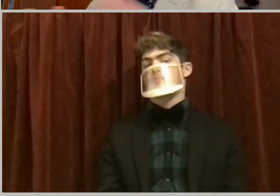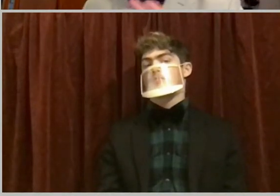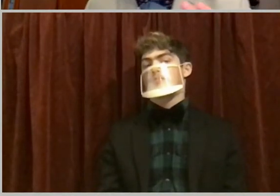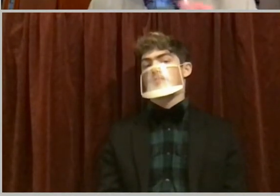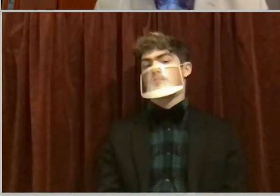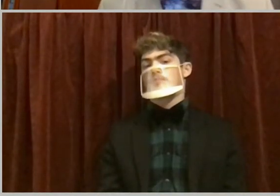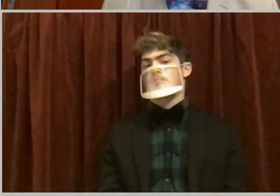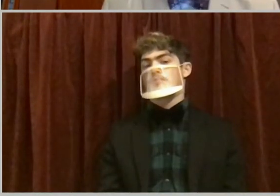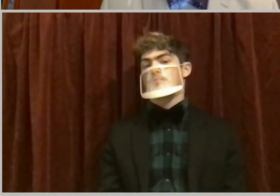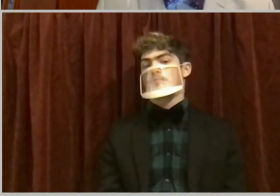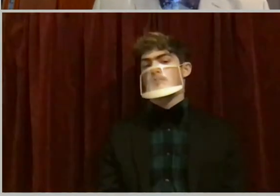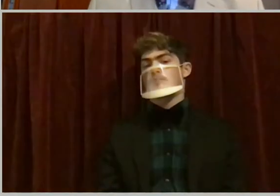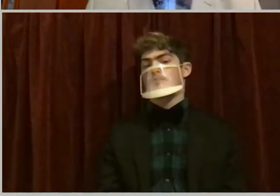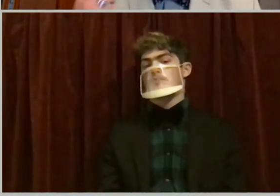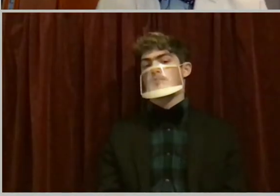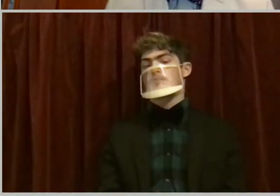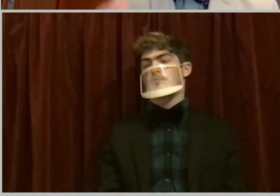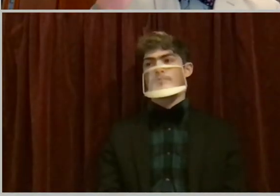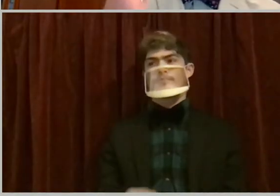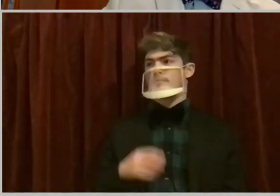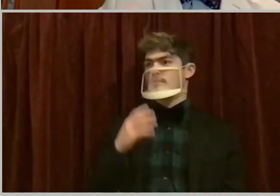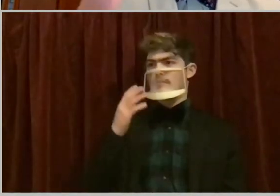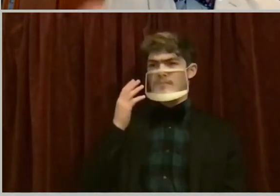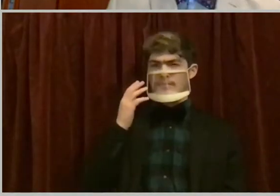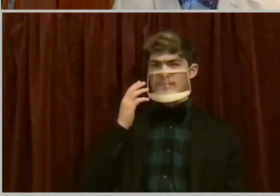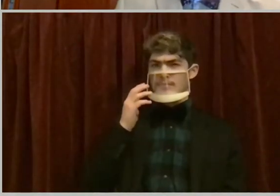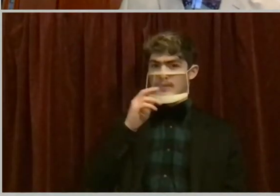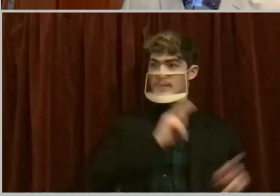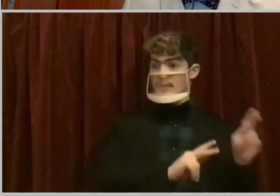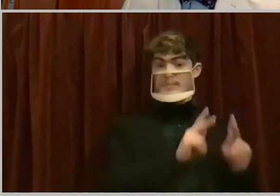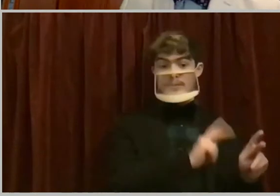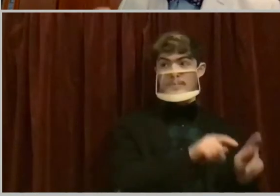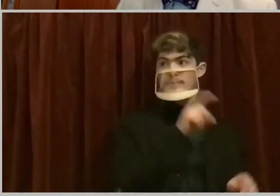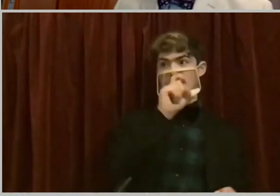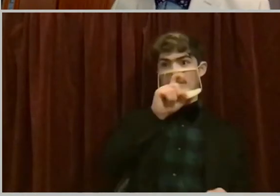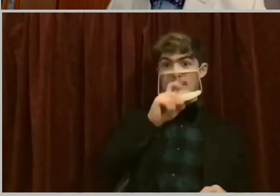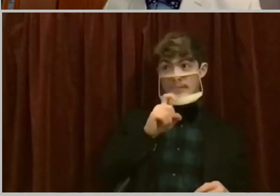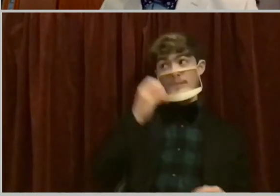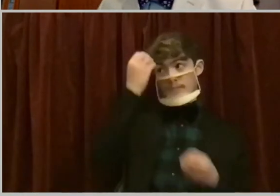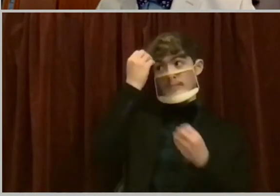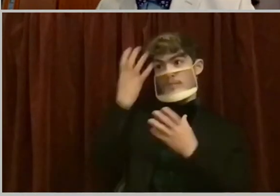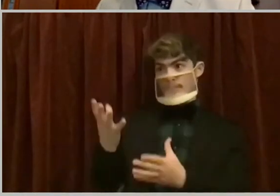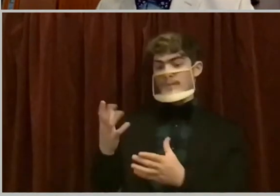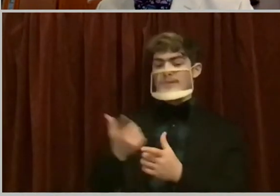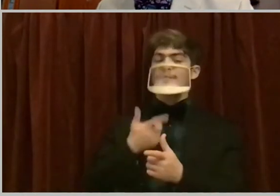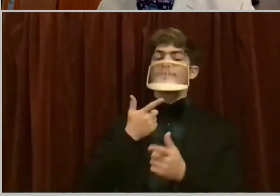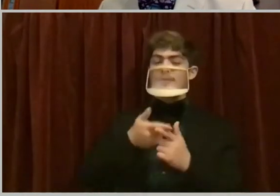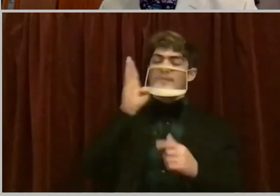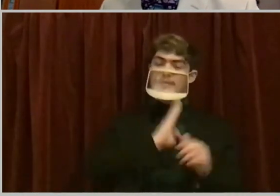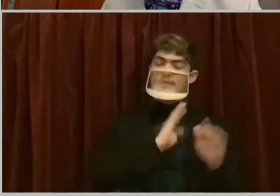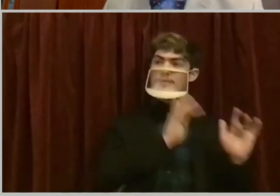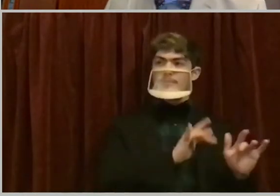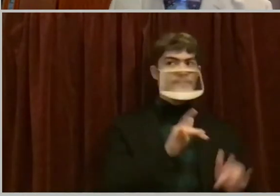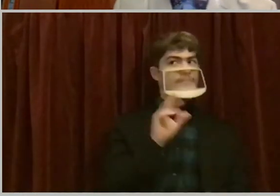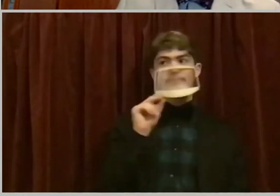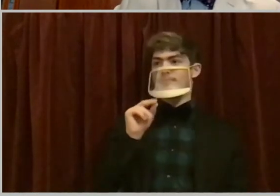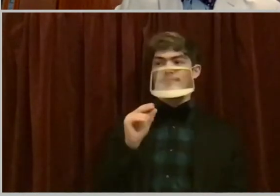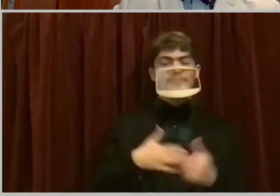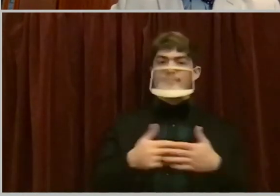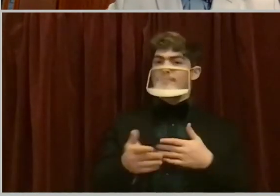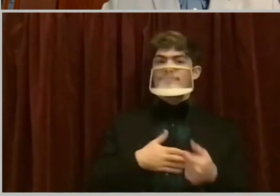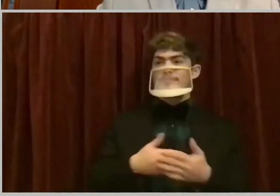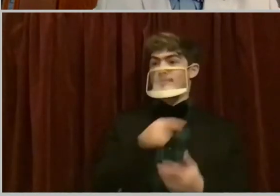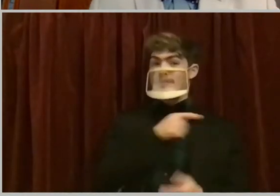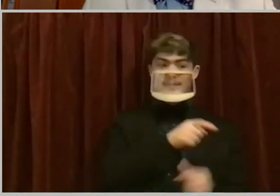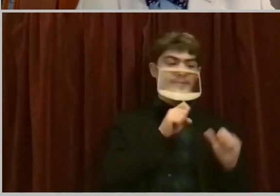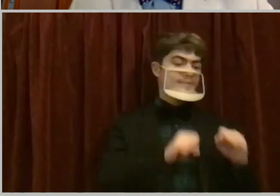people doesn't seem to matter. God always listens when people cry out to him. He listens because